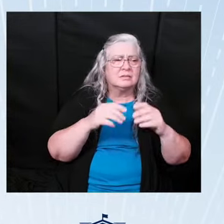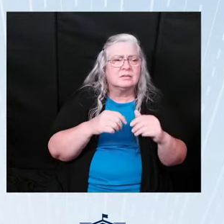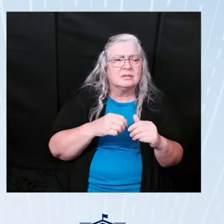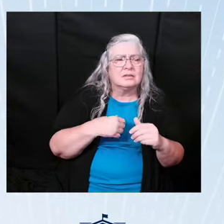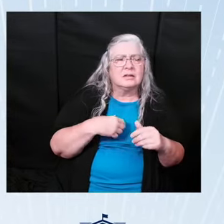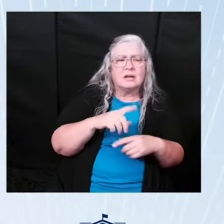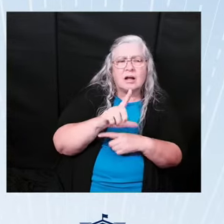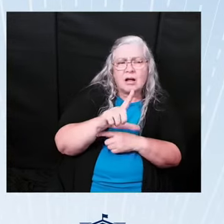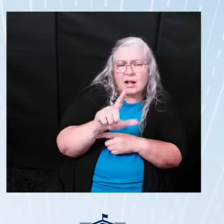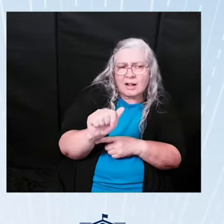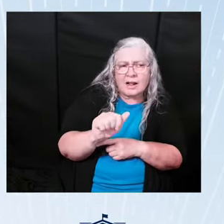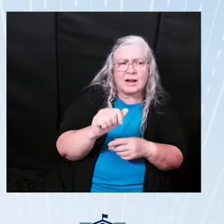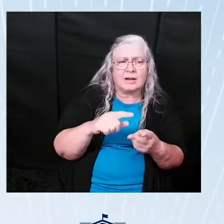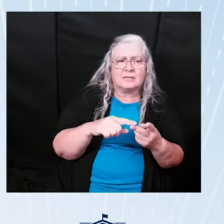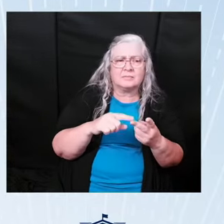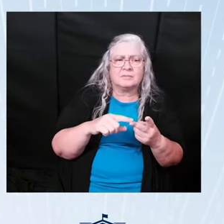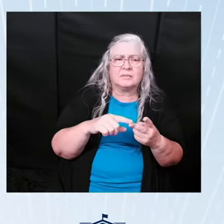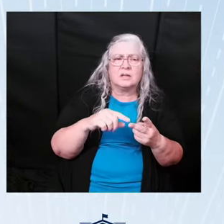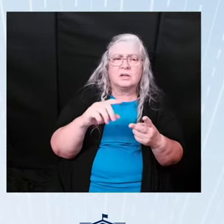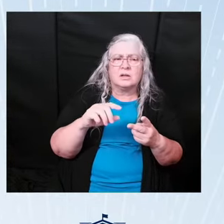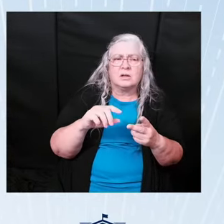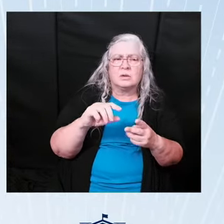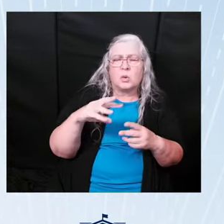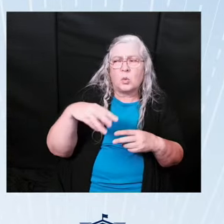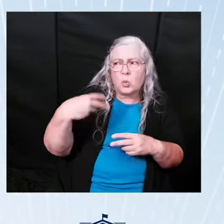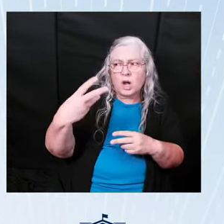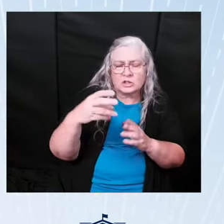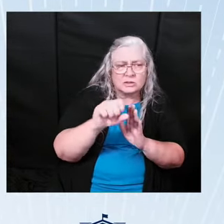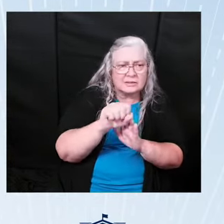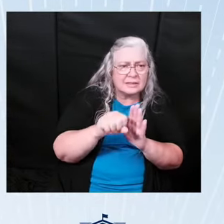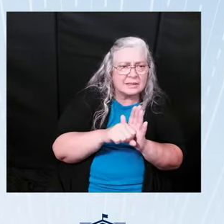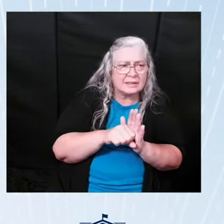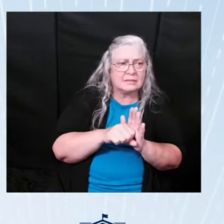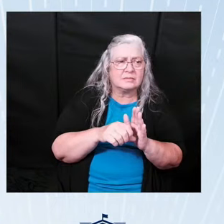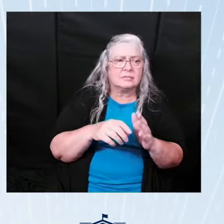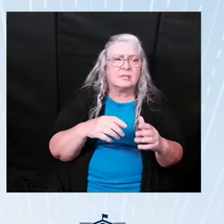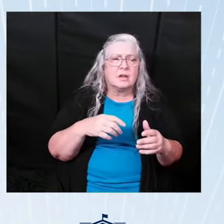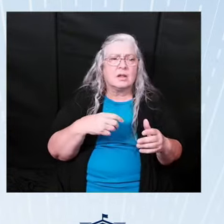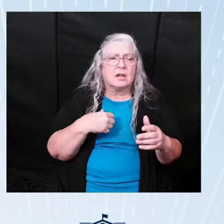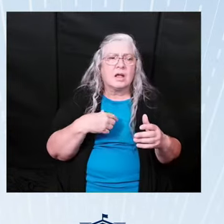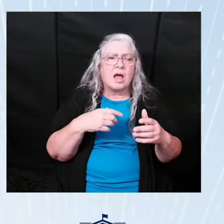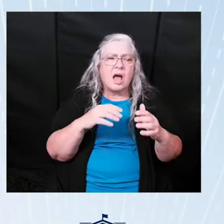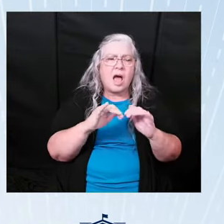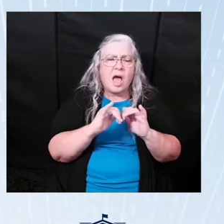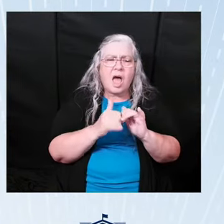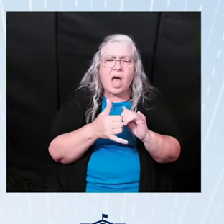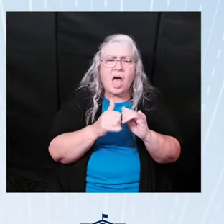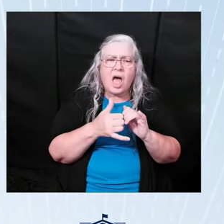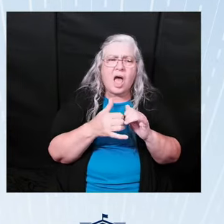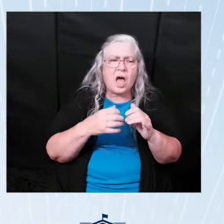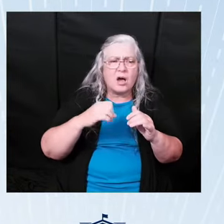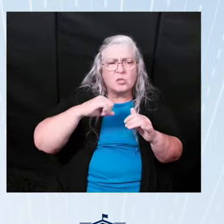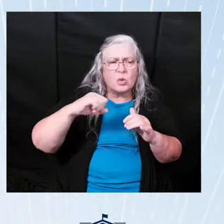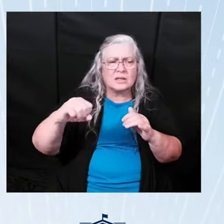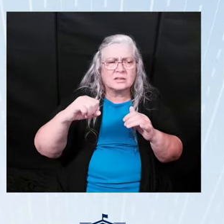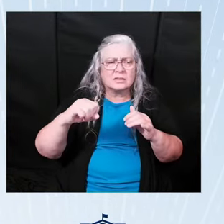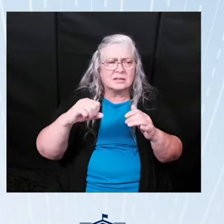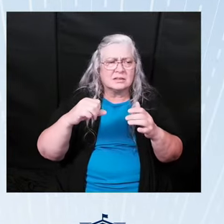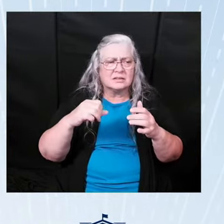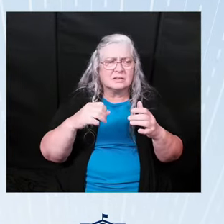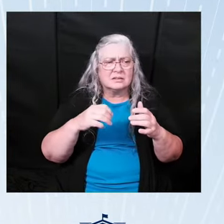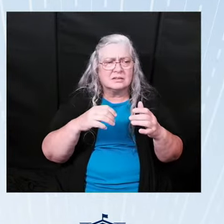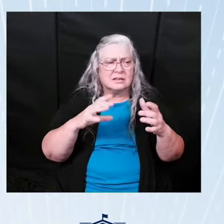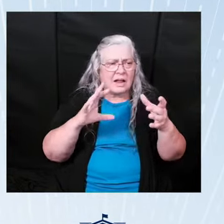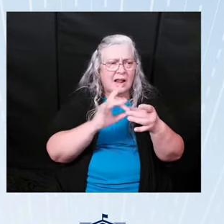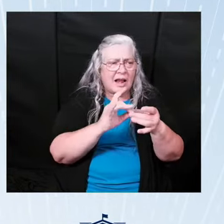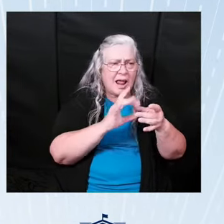our resilience efforts across the different levels of government and across various disciplines? And how can the federal government do